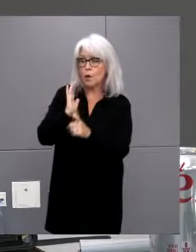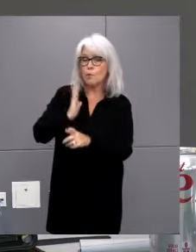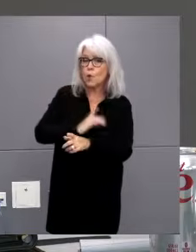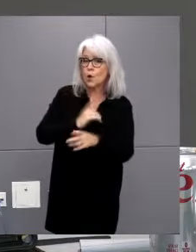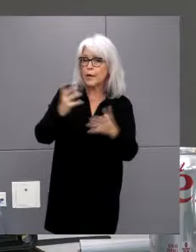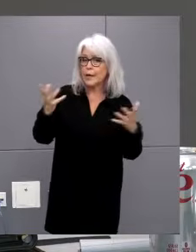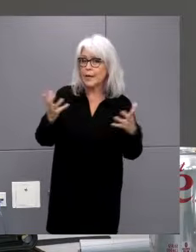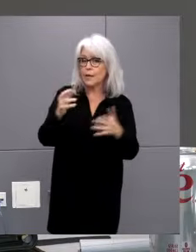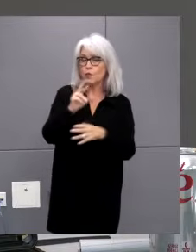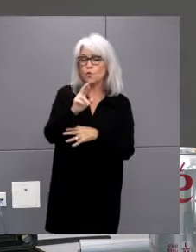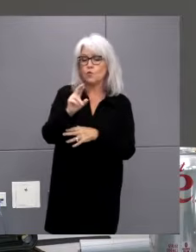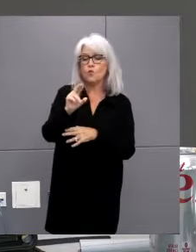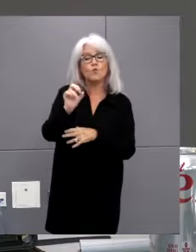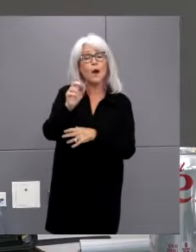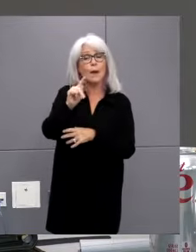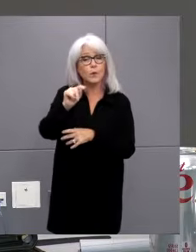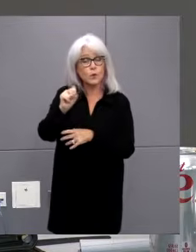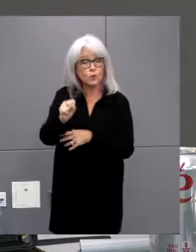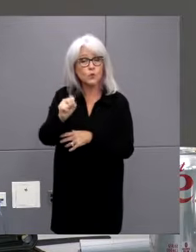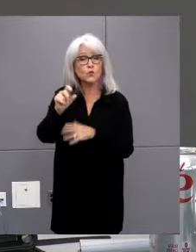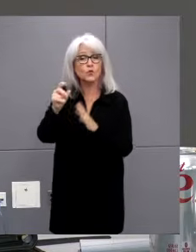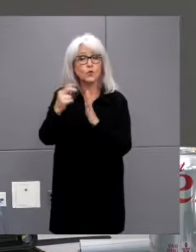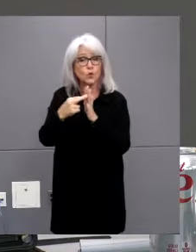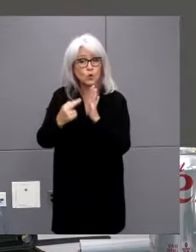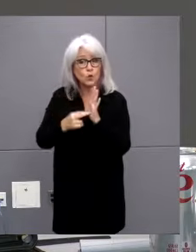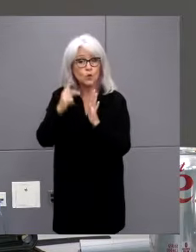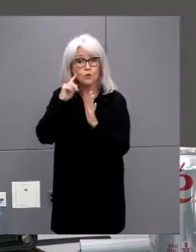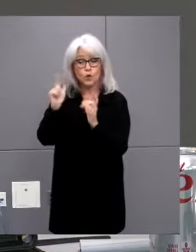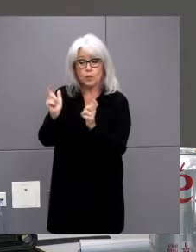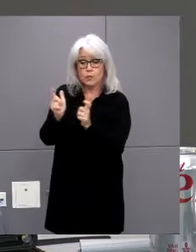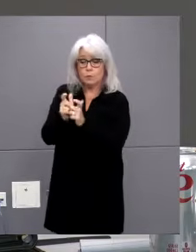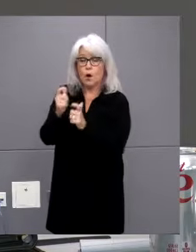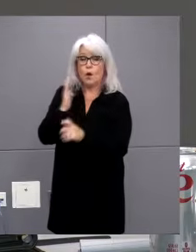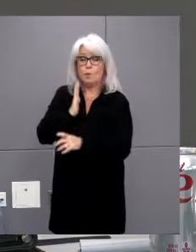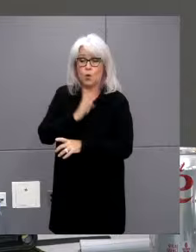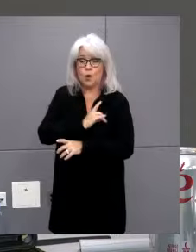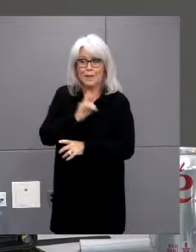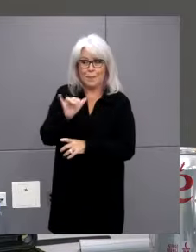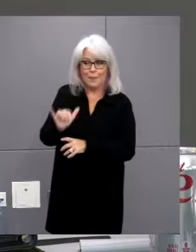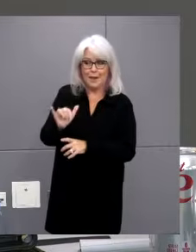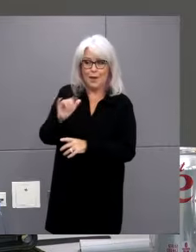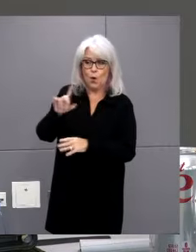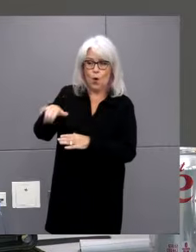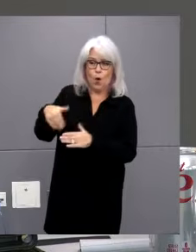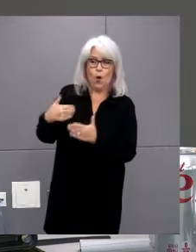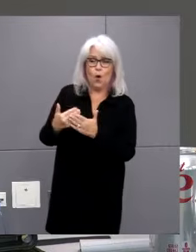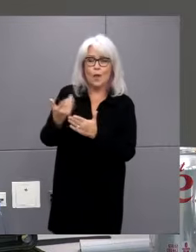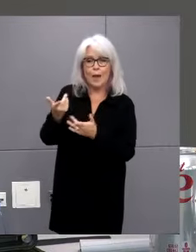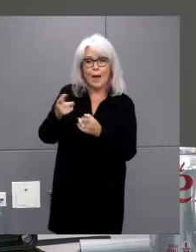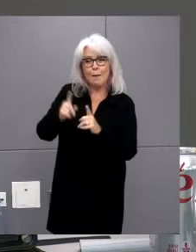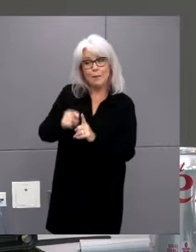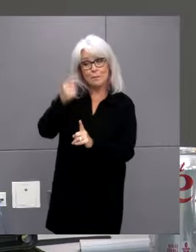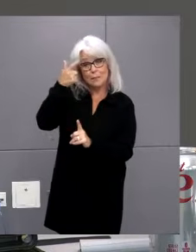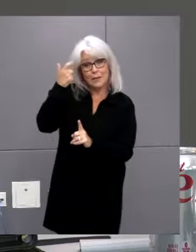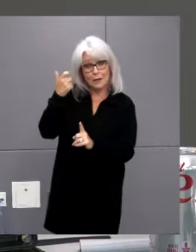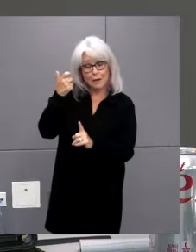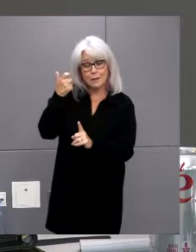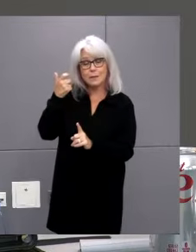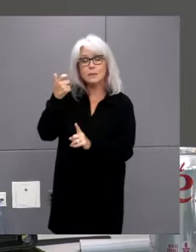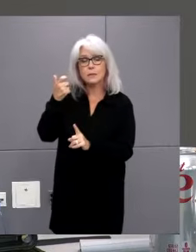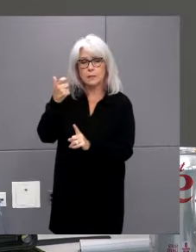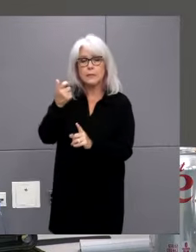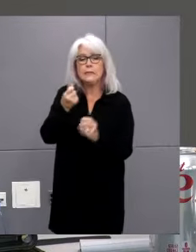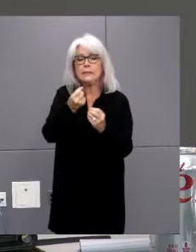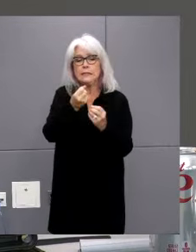rules wanted for a set of small board was. This is why this all came to be, was because